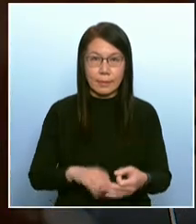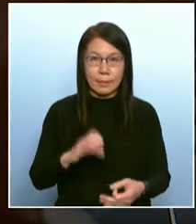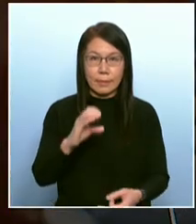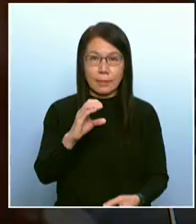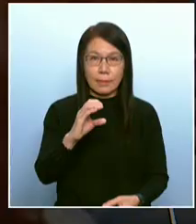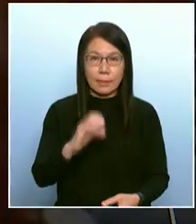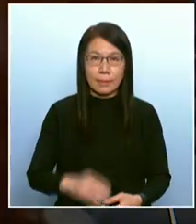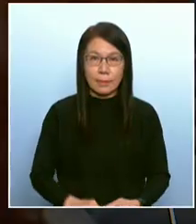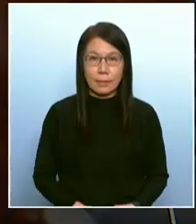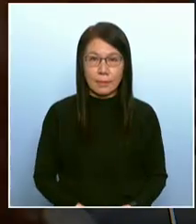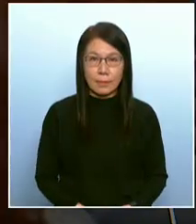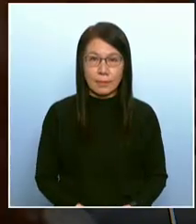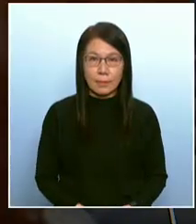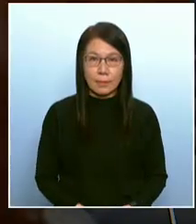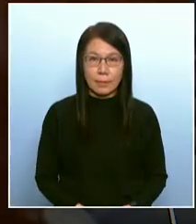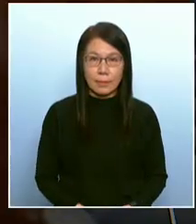Ronick Chan.